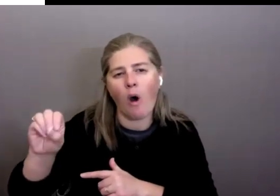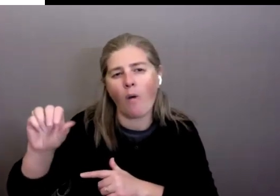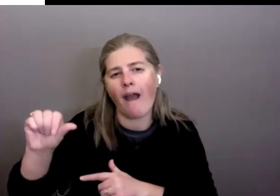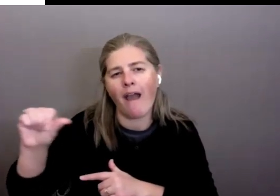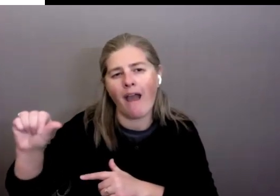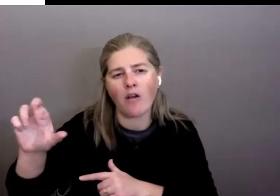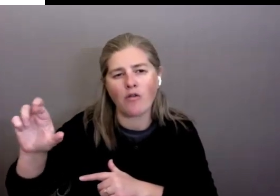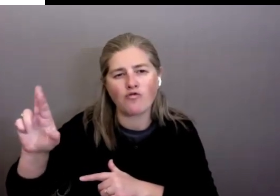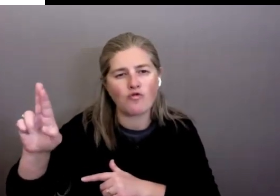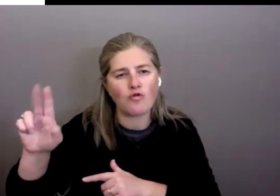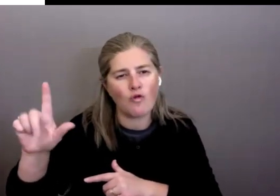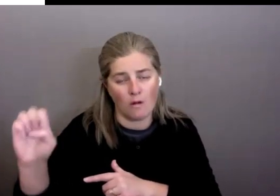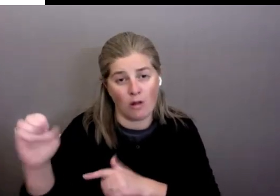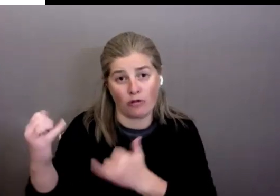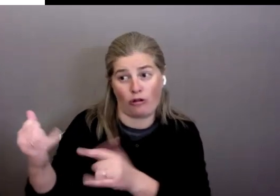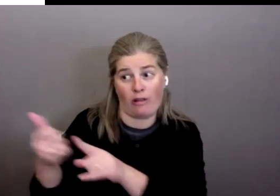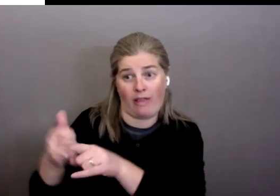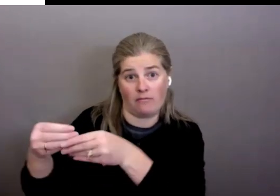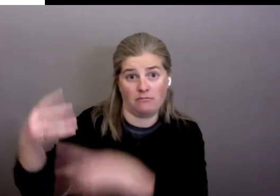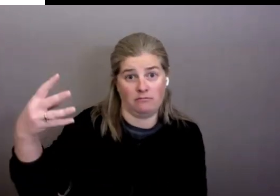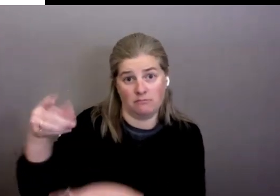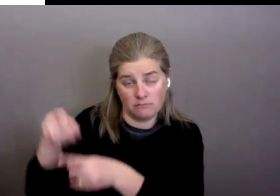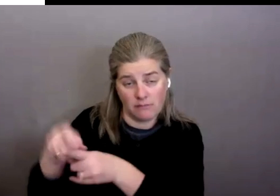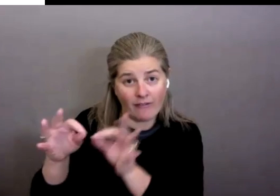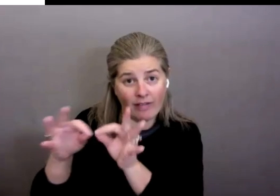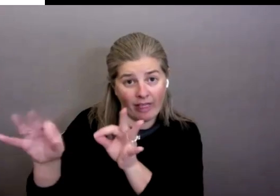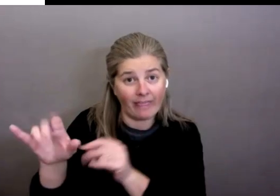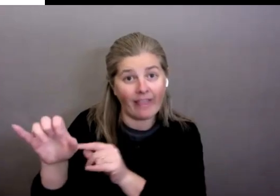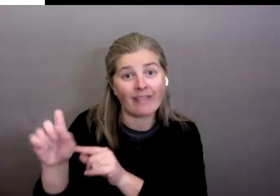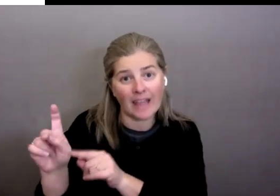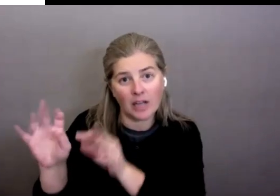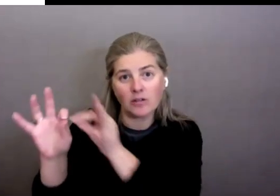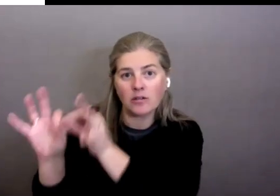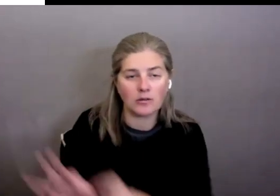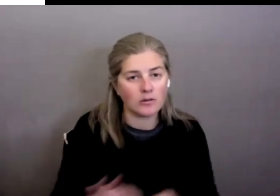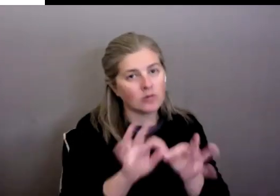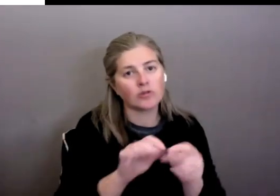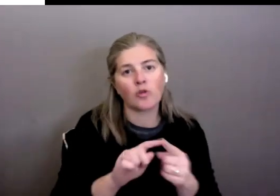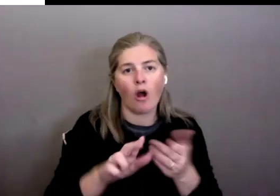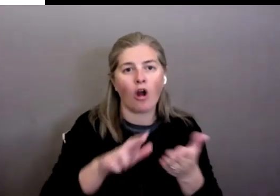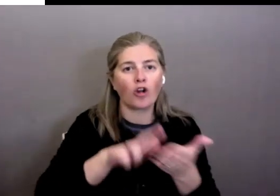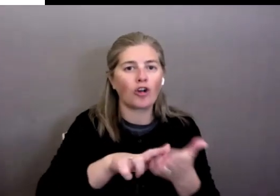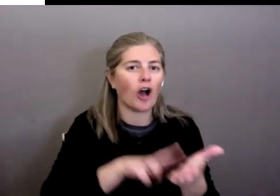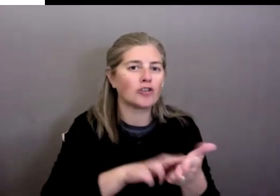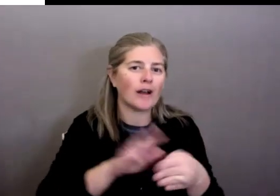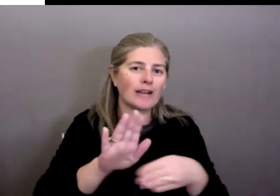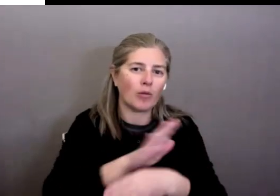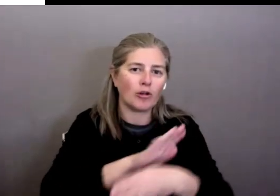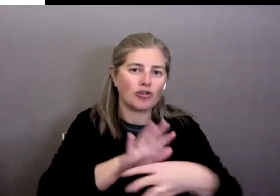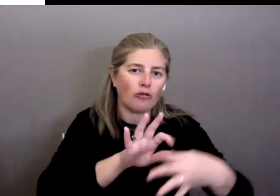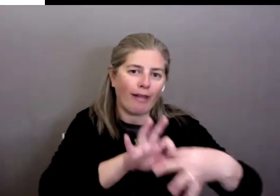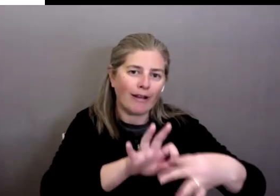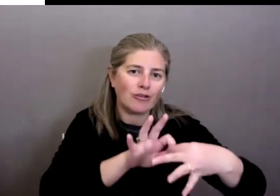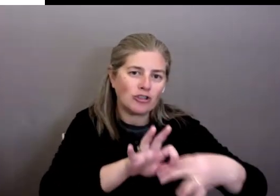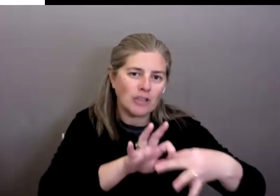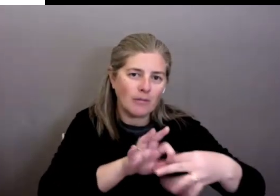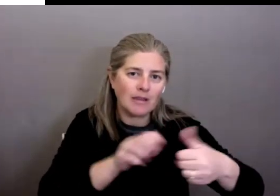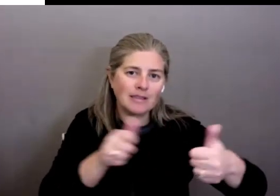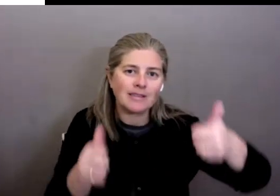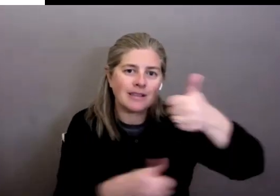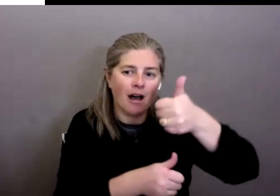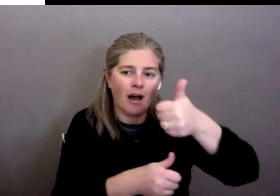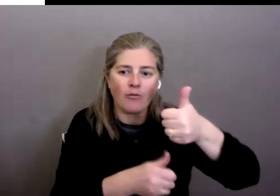ACL.gov/OAArule, which currently includes the link to our contracts and commercial relationship